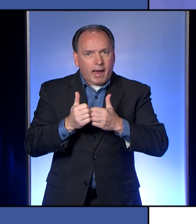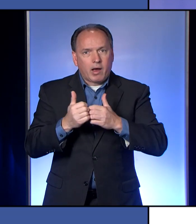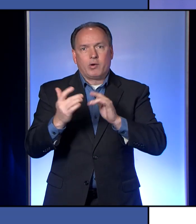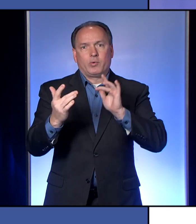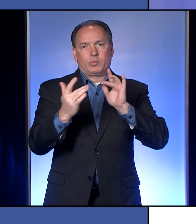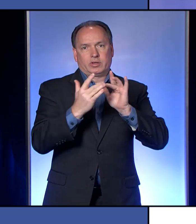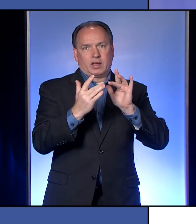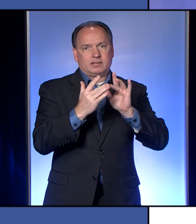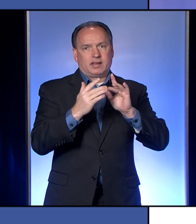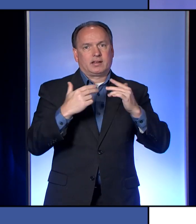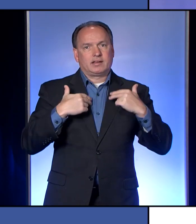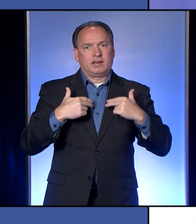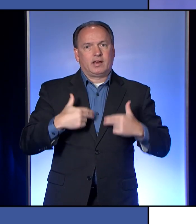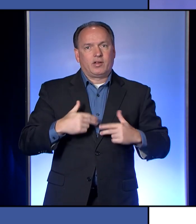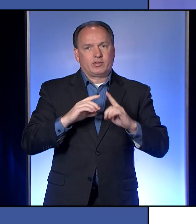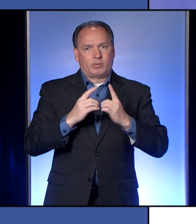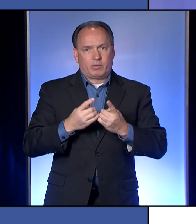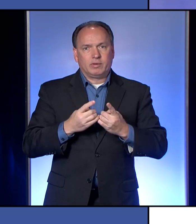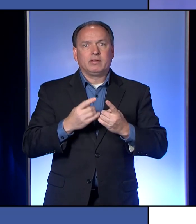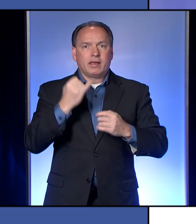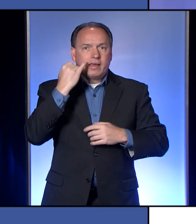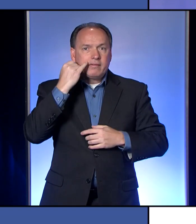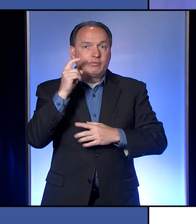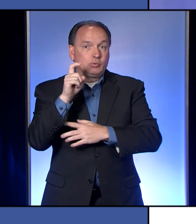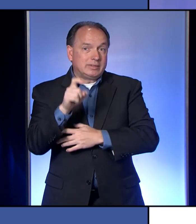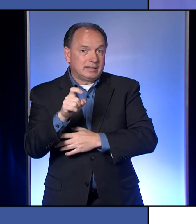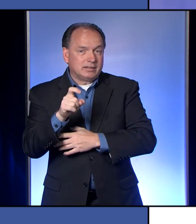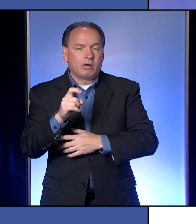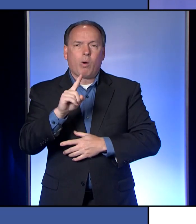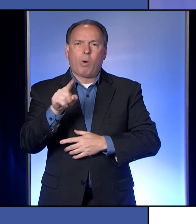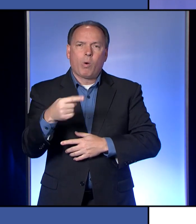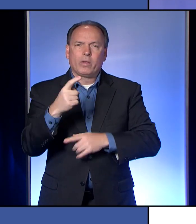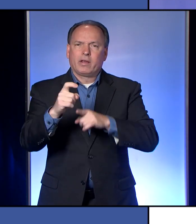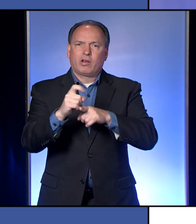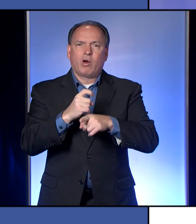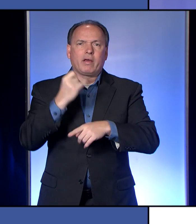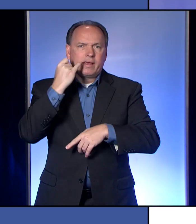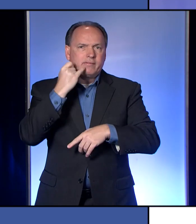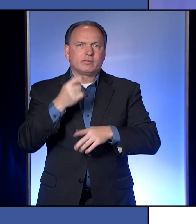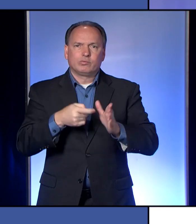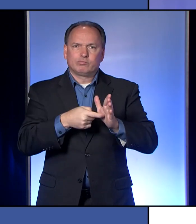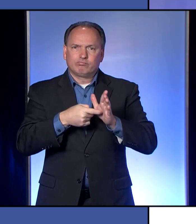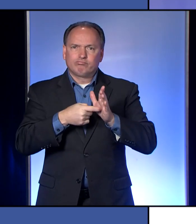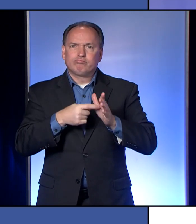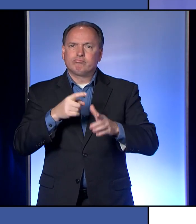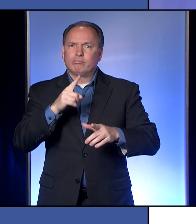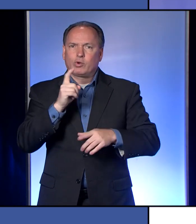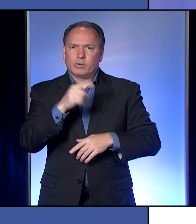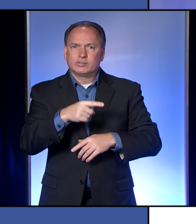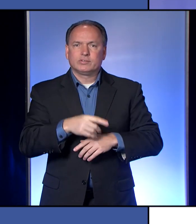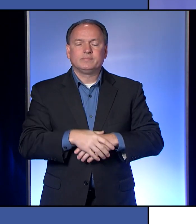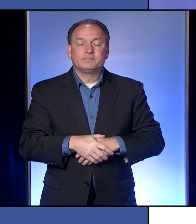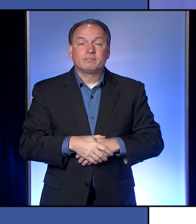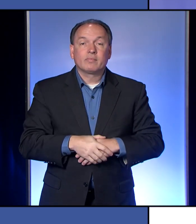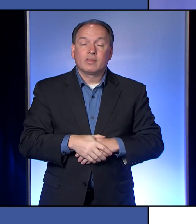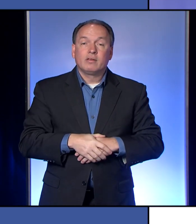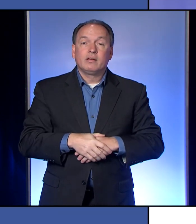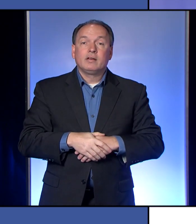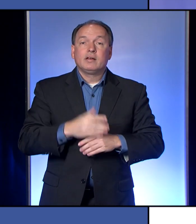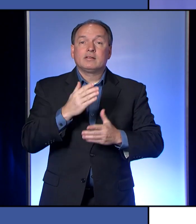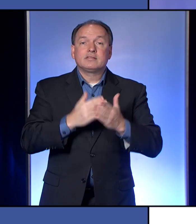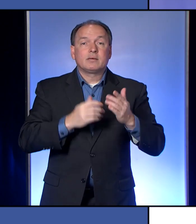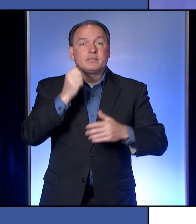County Department of Health if needed. So please only call if you do have a question. And here are some